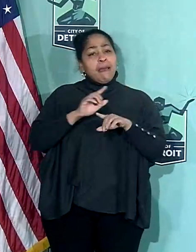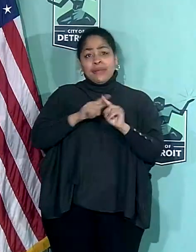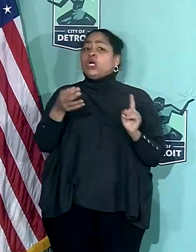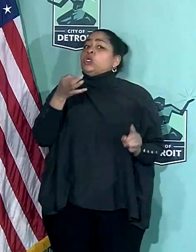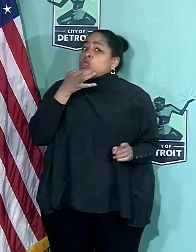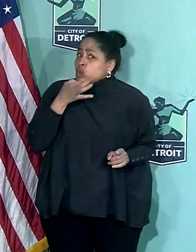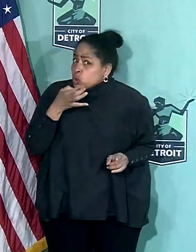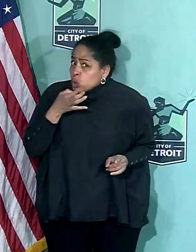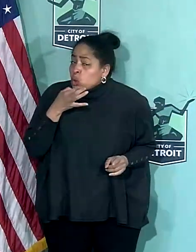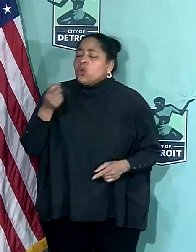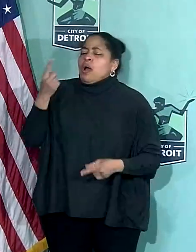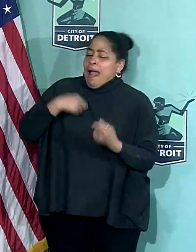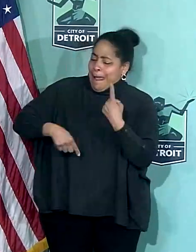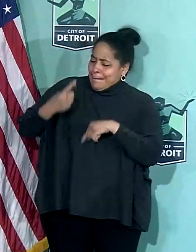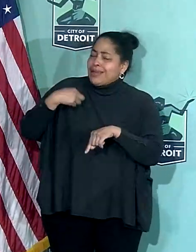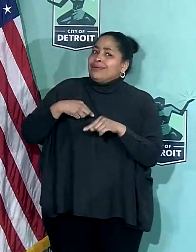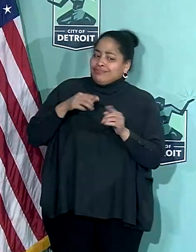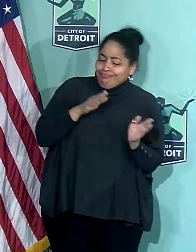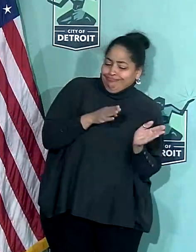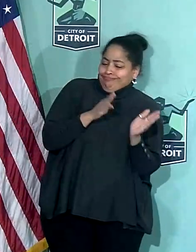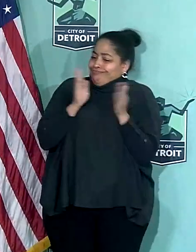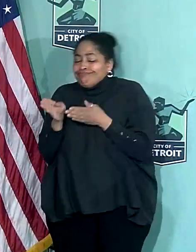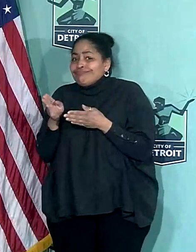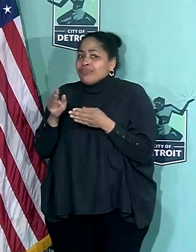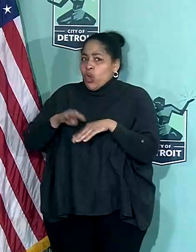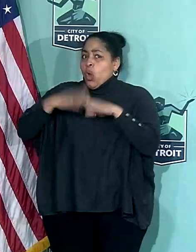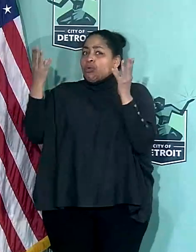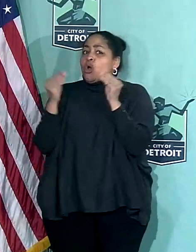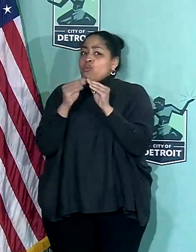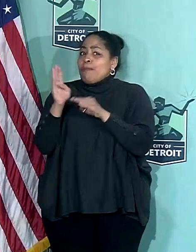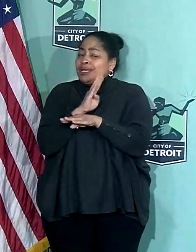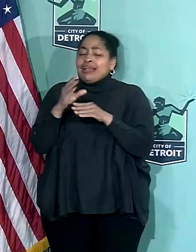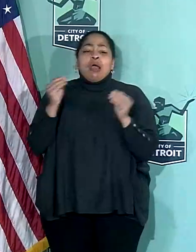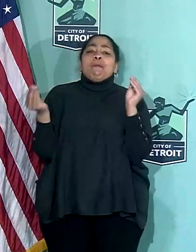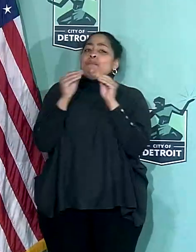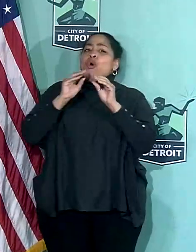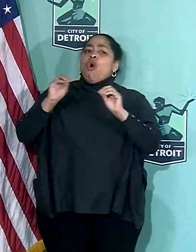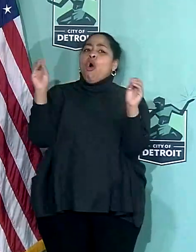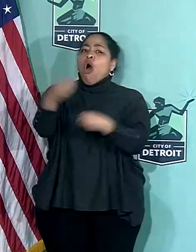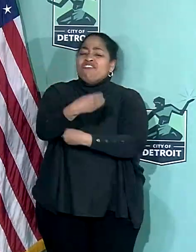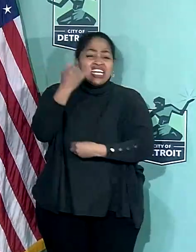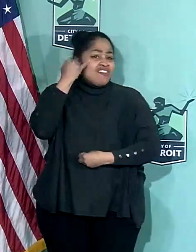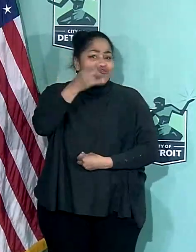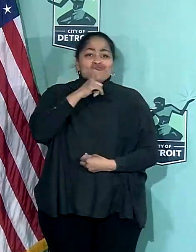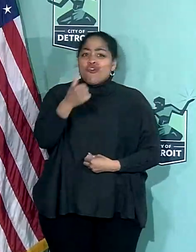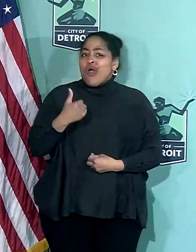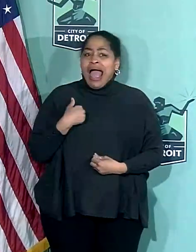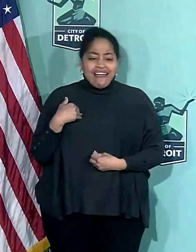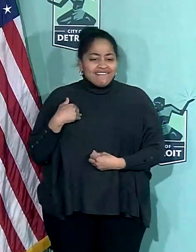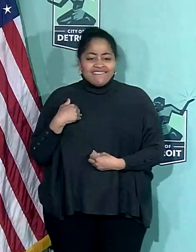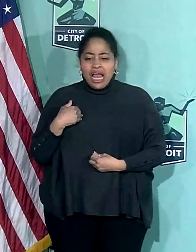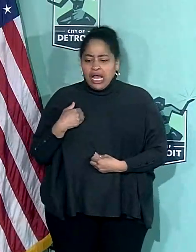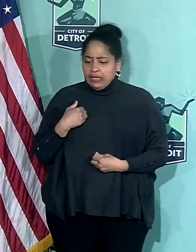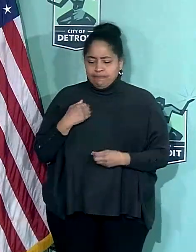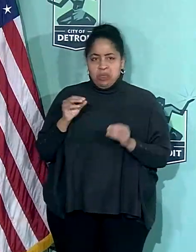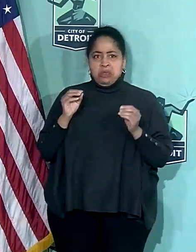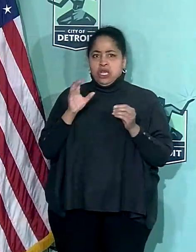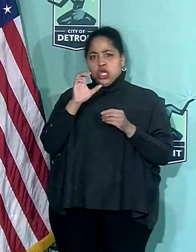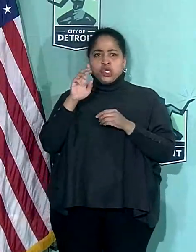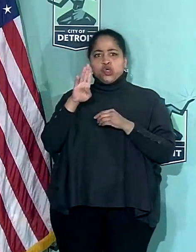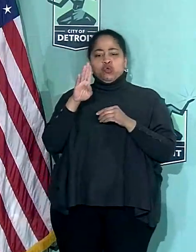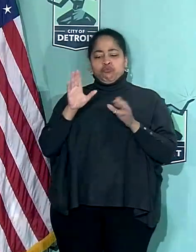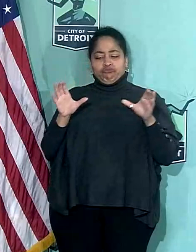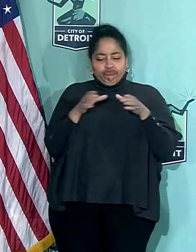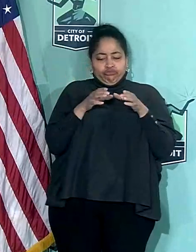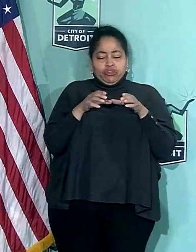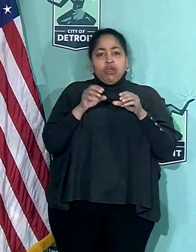opening up a lot more businesses, and we potentially could open a lot more offices if you don't have cubicles that are right up against